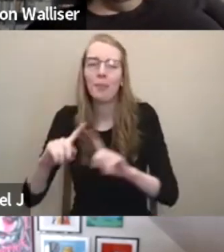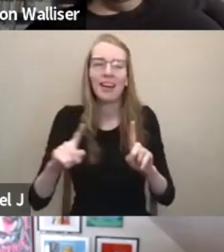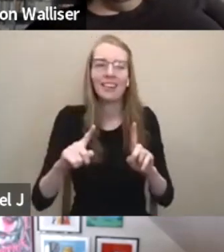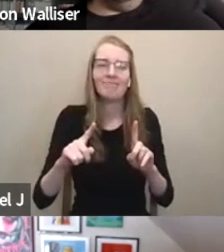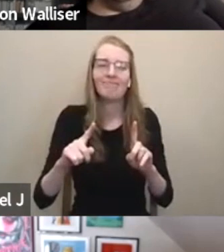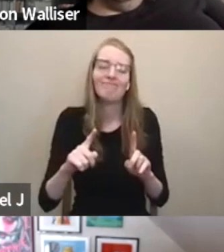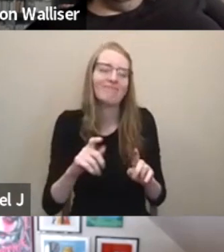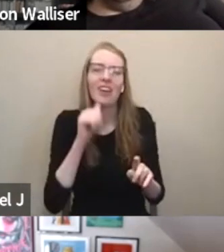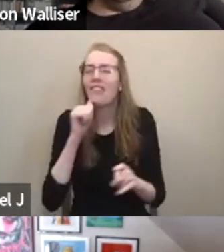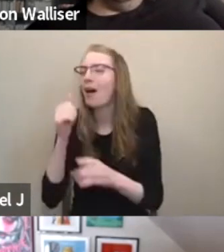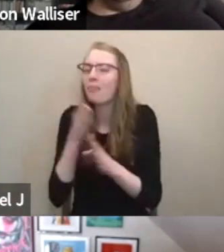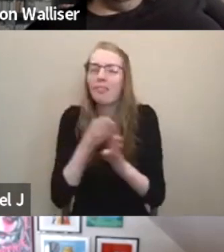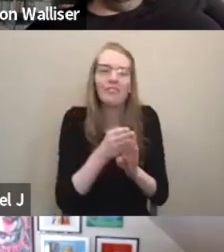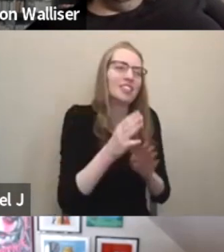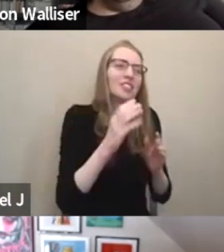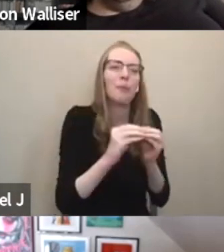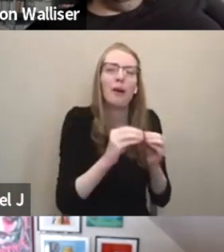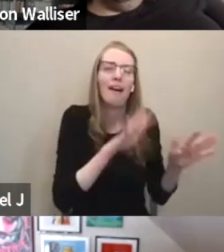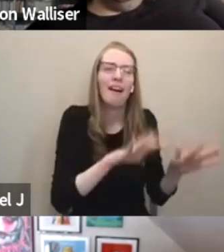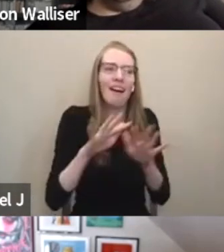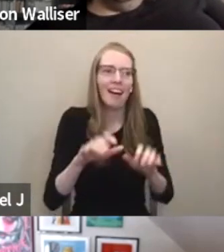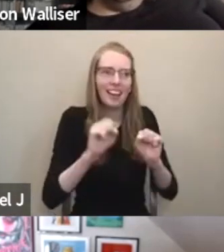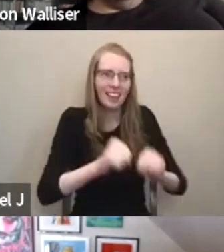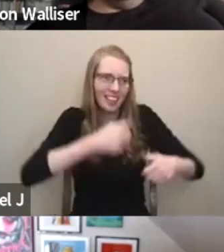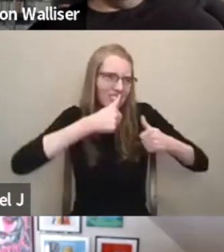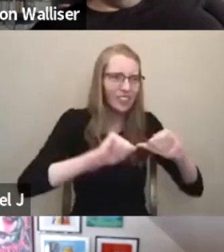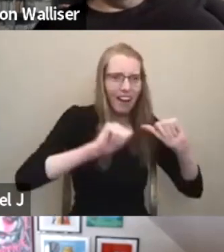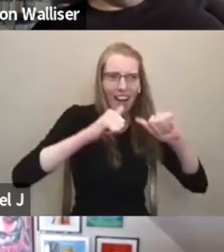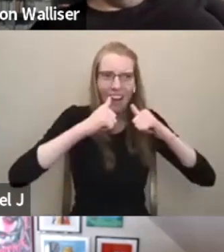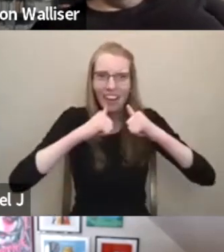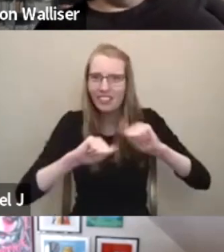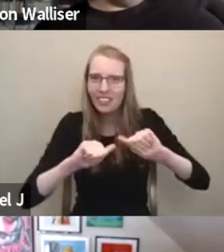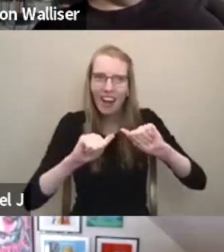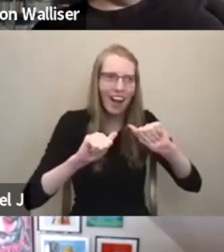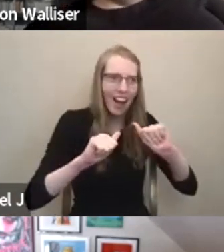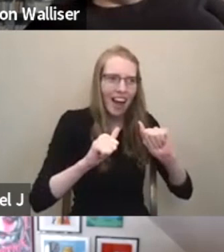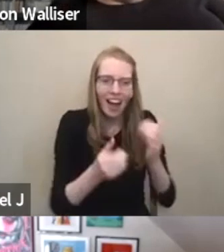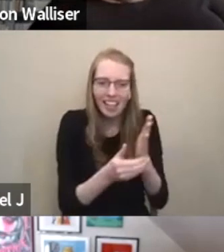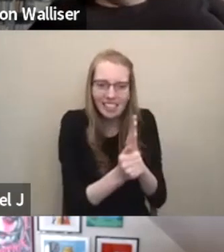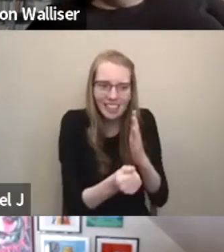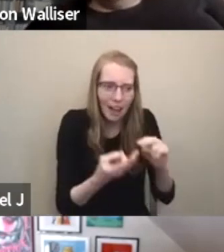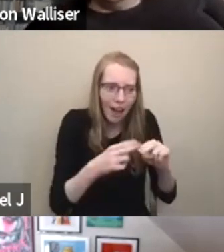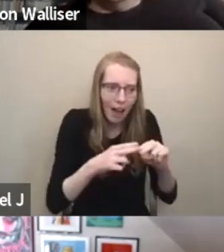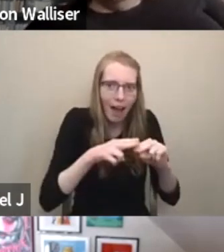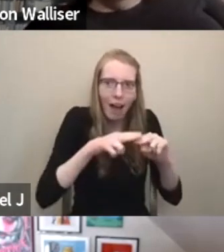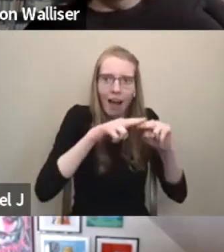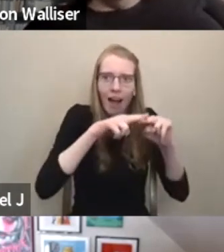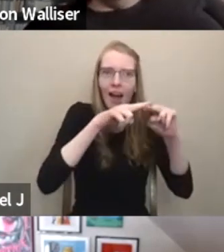know how to do. And so at the very least, it gave me the experience that then when I walked into a professional environment, I was like,